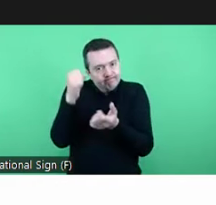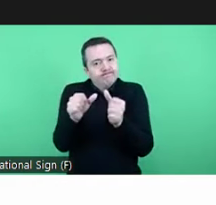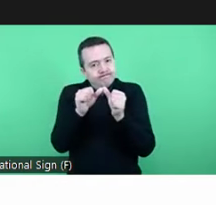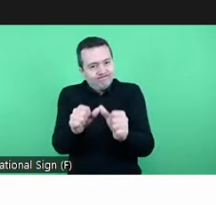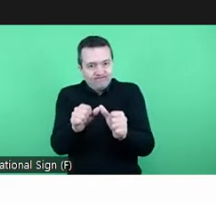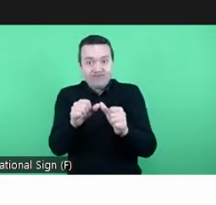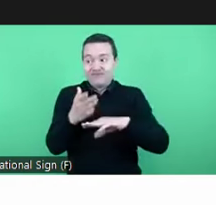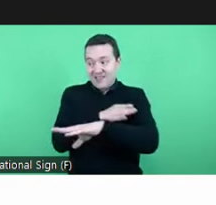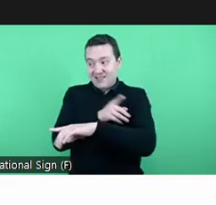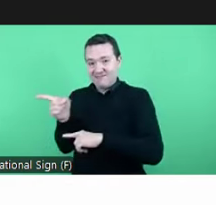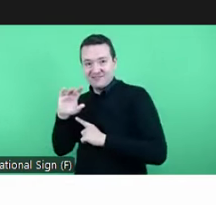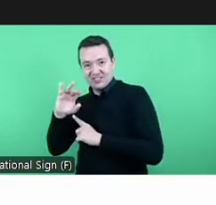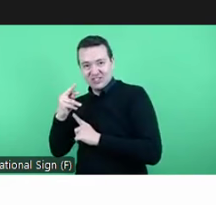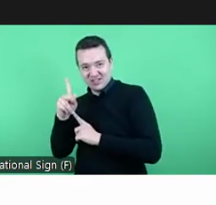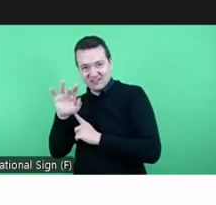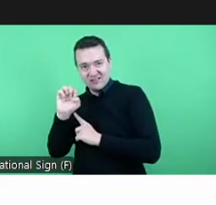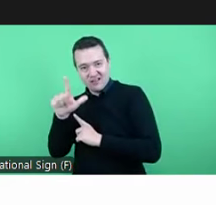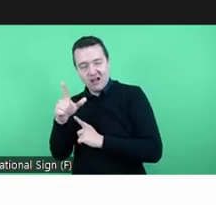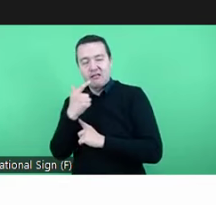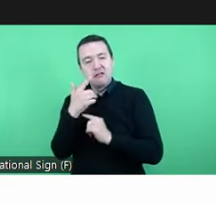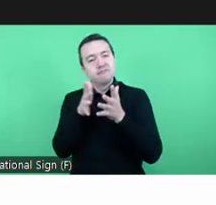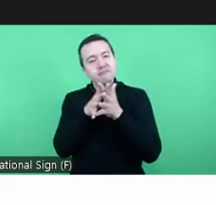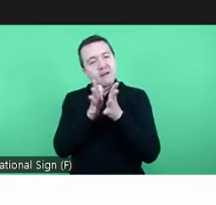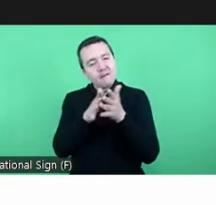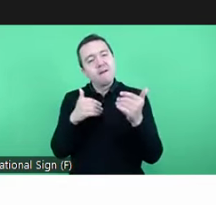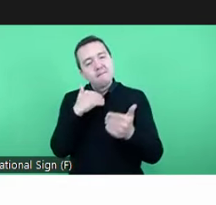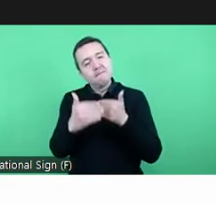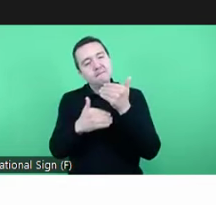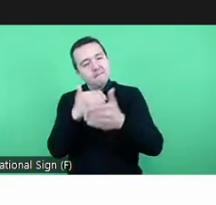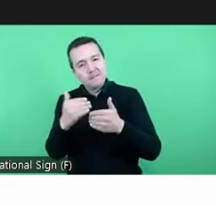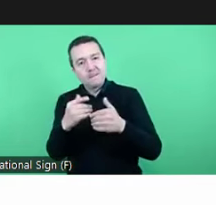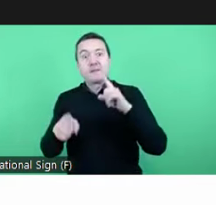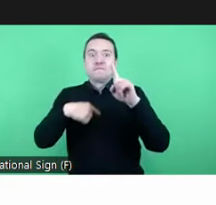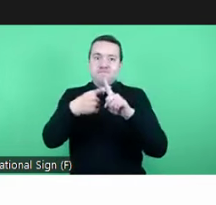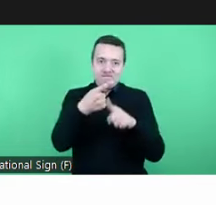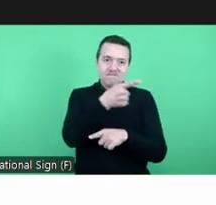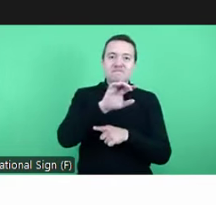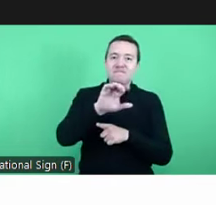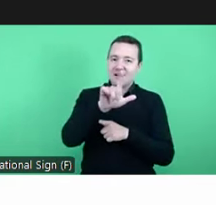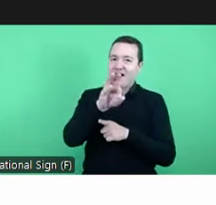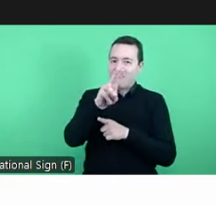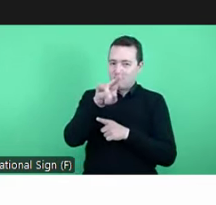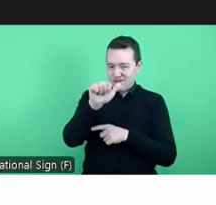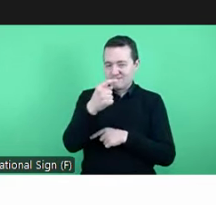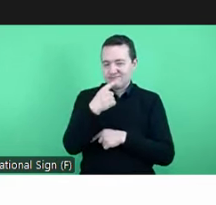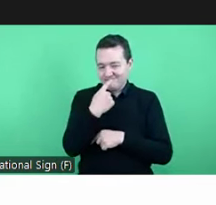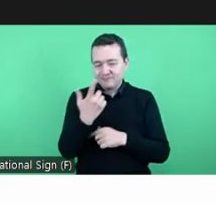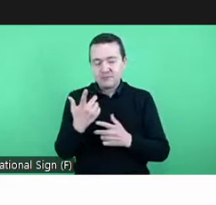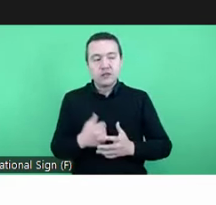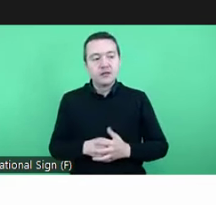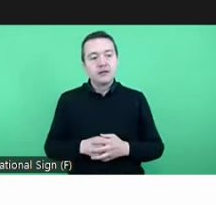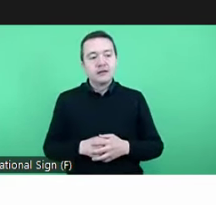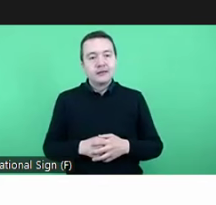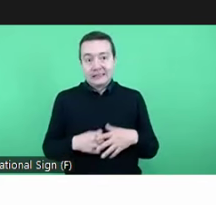particularly Chantal y que in this también context of depression that mencionó Claudia Chantal recién had en sus been palabras. describing and also Claudia. Y este